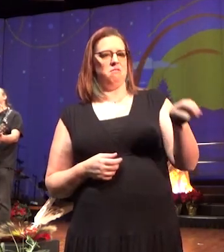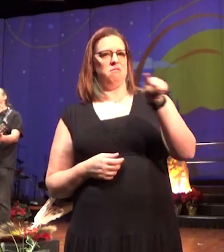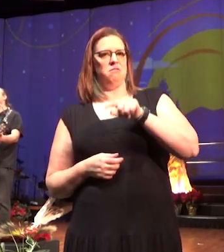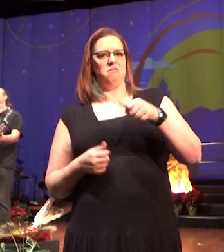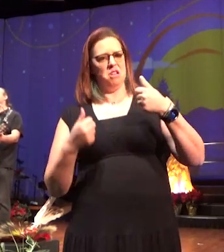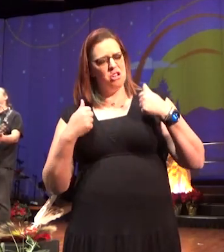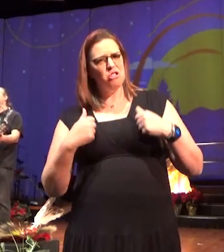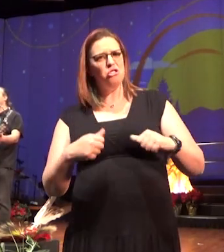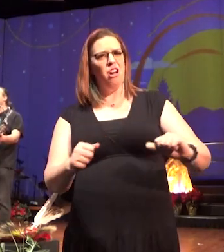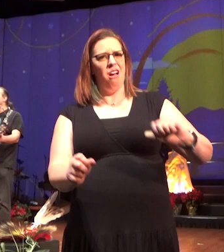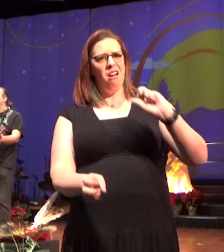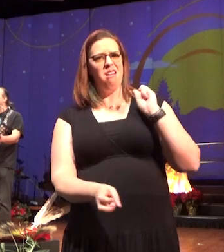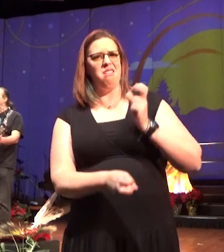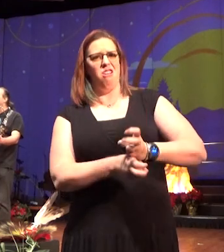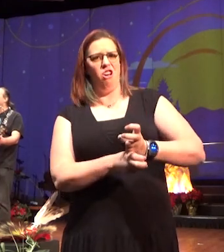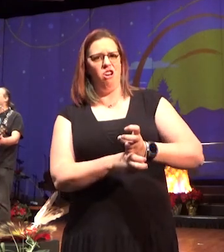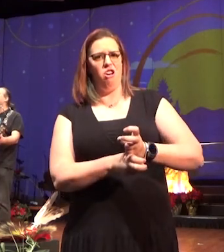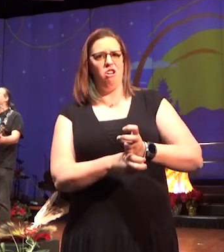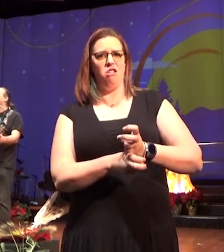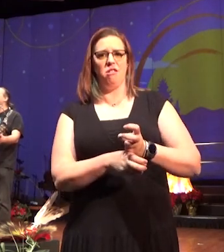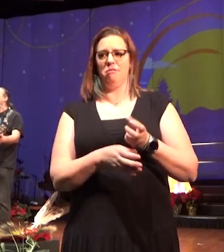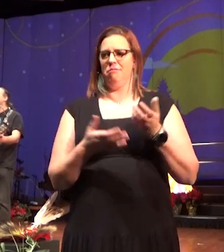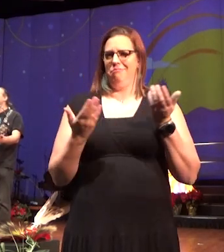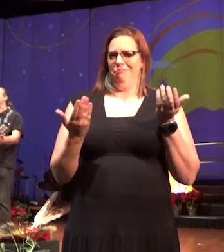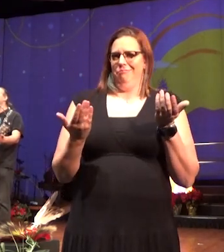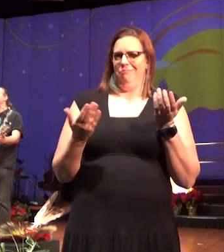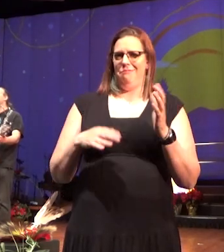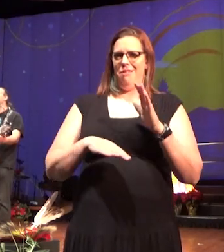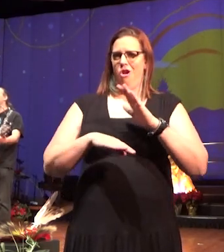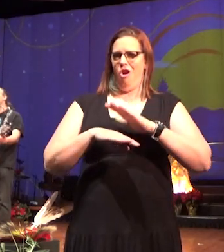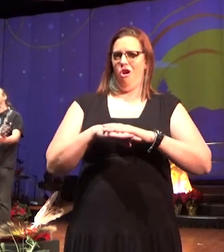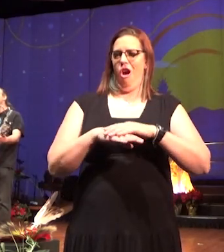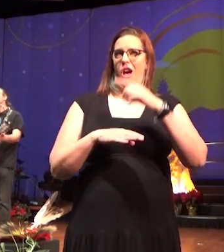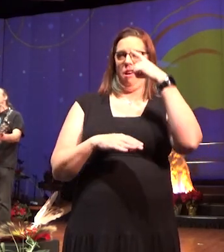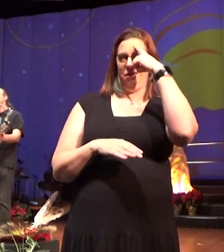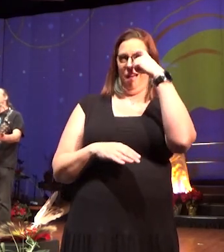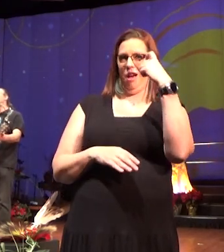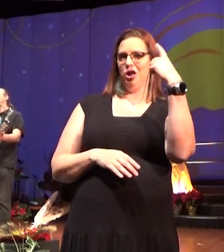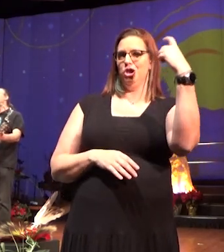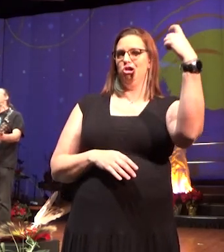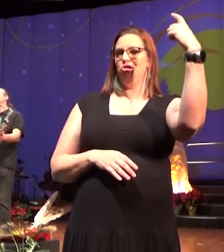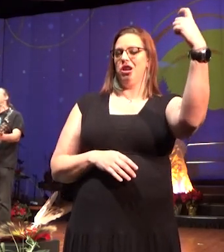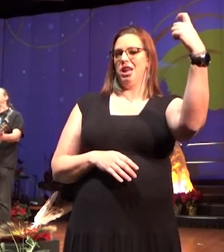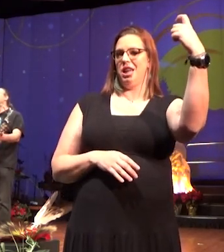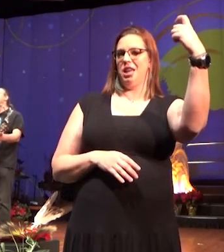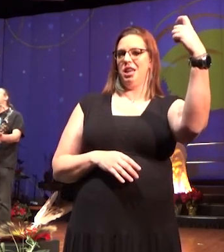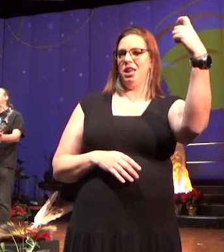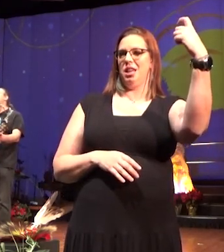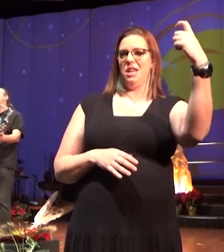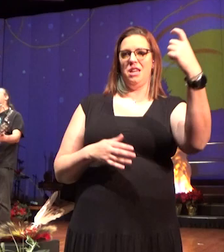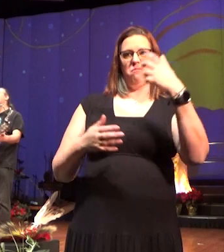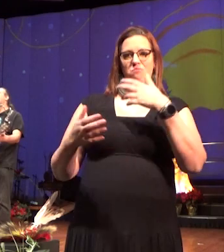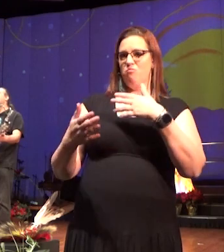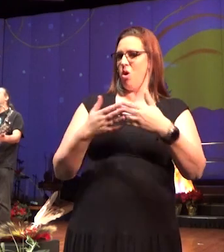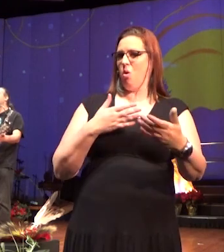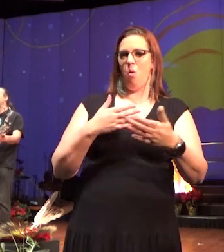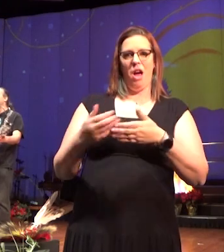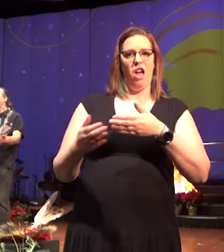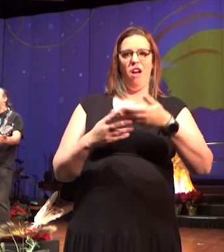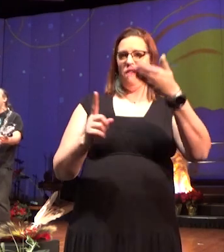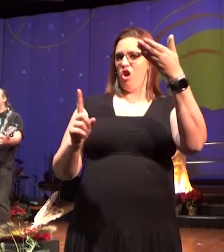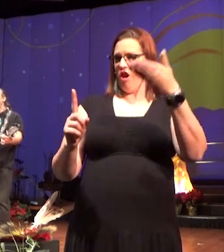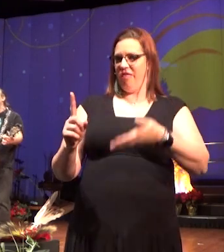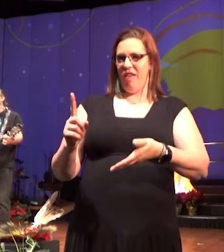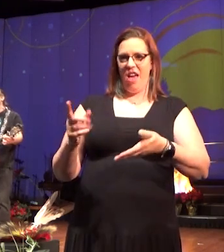try so hard. They're all in this dream wherever they